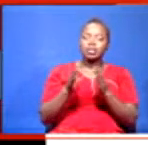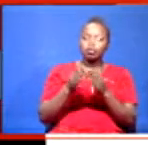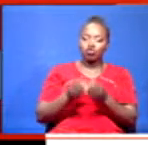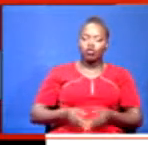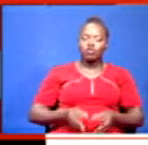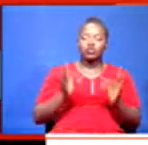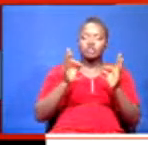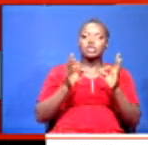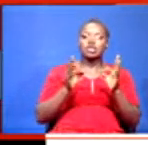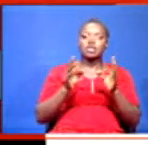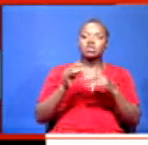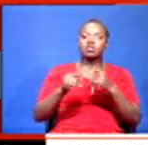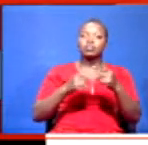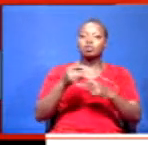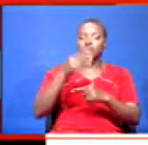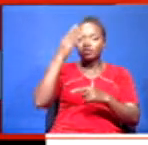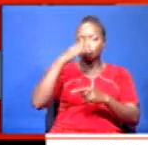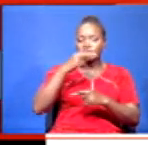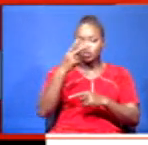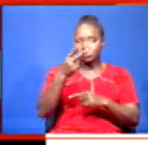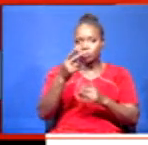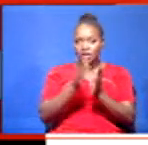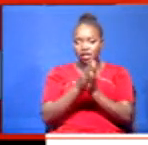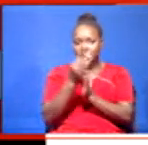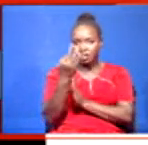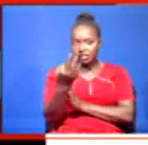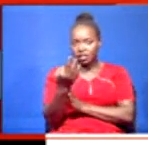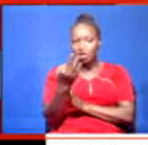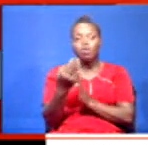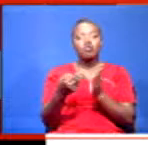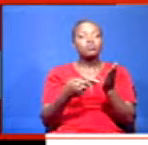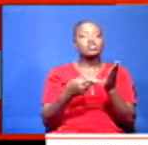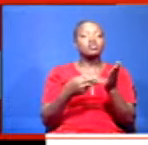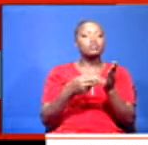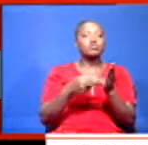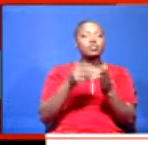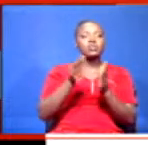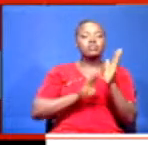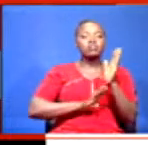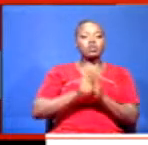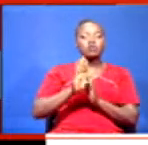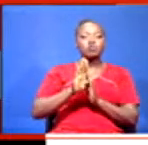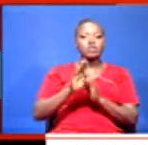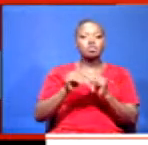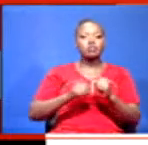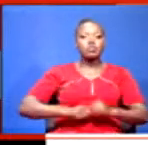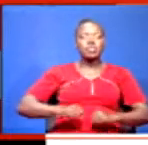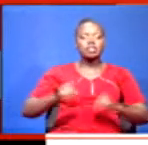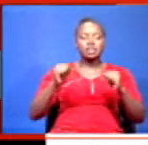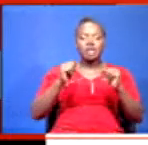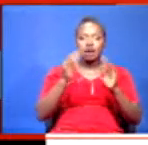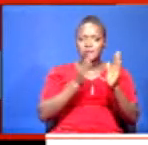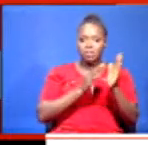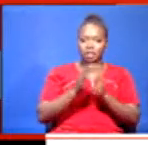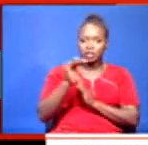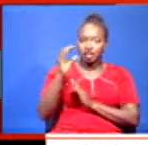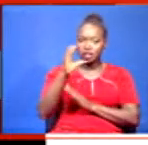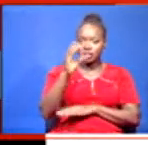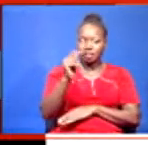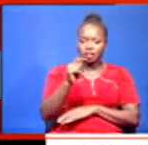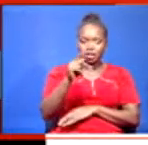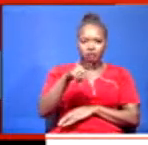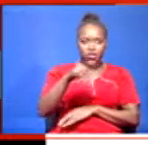out phases 2 and 3 of the Konza Technopolis Development Master Plan. ICT Principal Secretary Jerome Ochieng